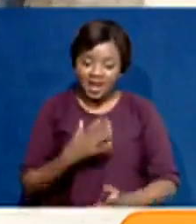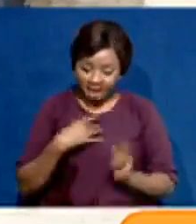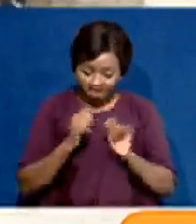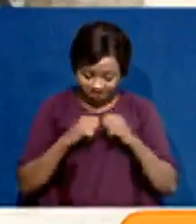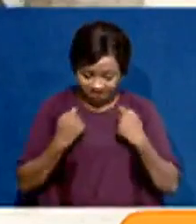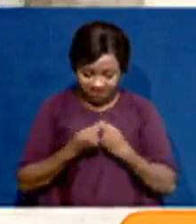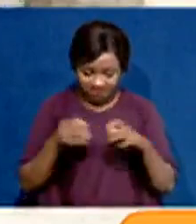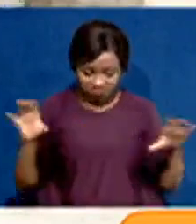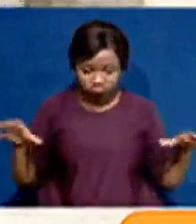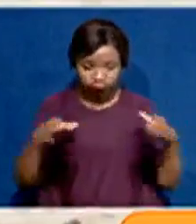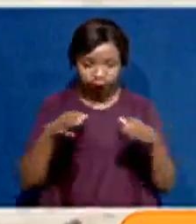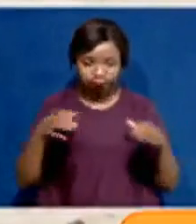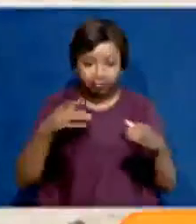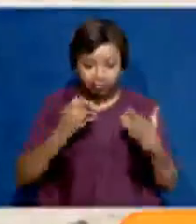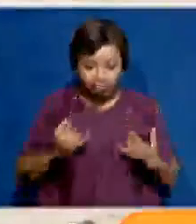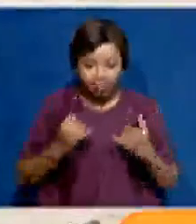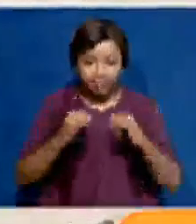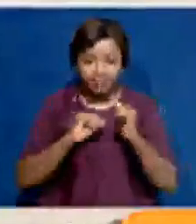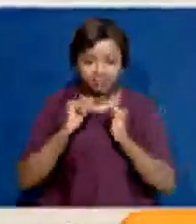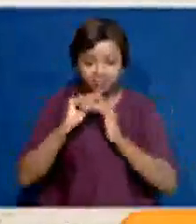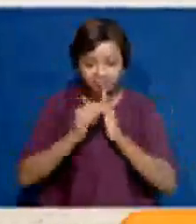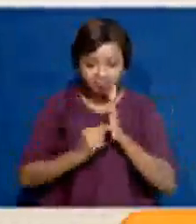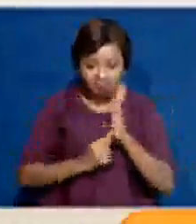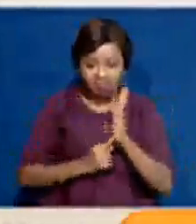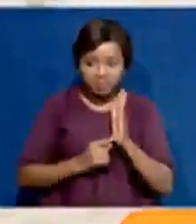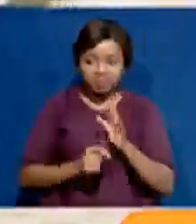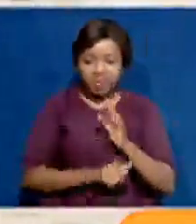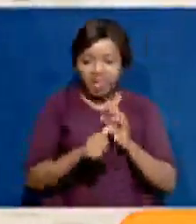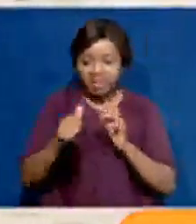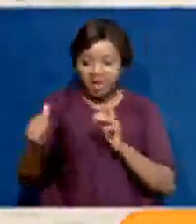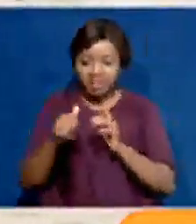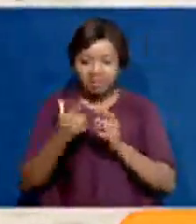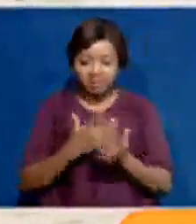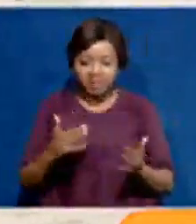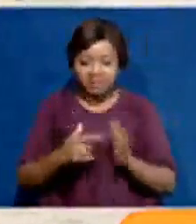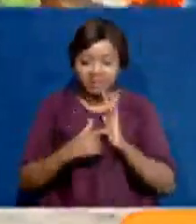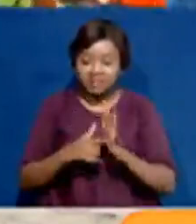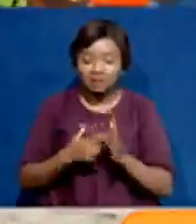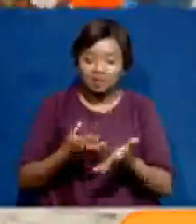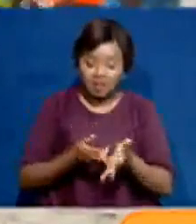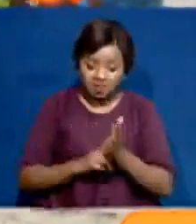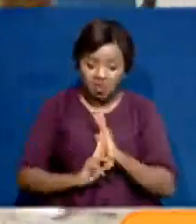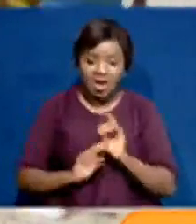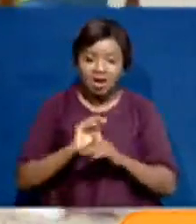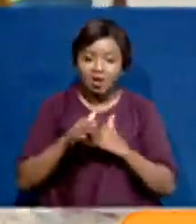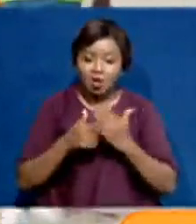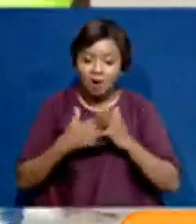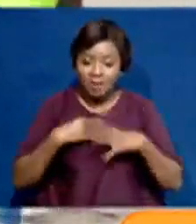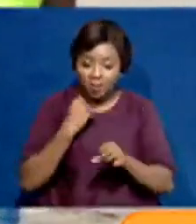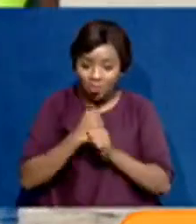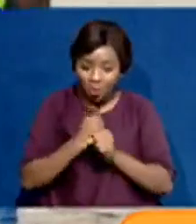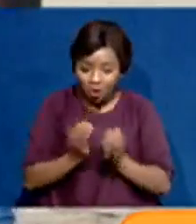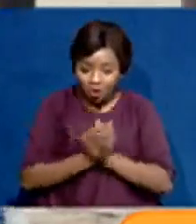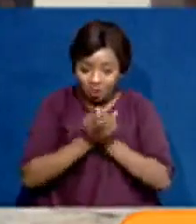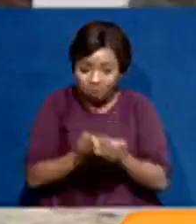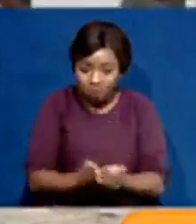has been set up to enforce the safety guidelines. In other new measures, including a requirement that all boat riders and revelers to wear life